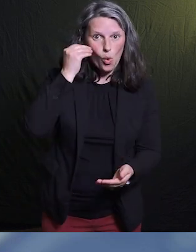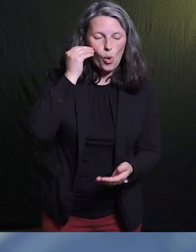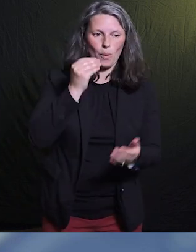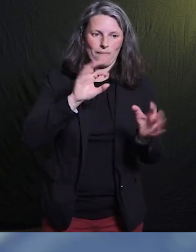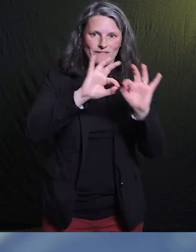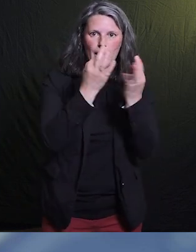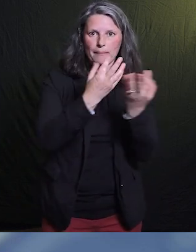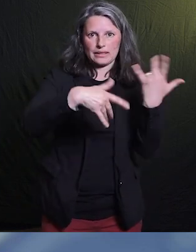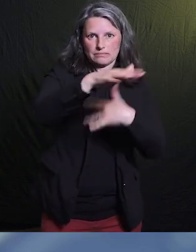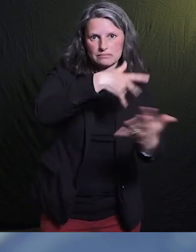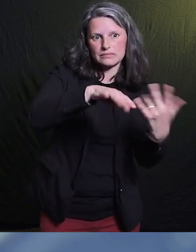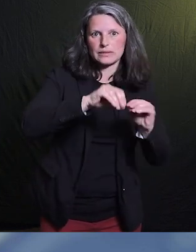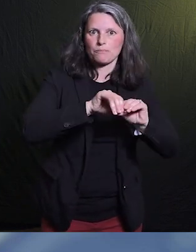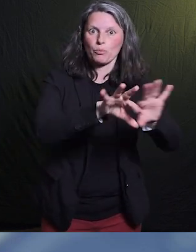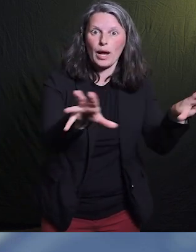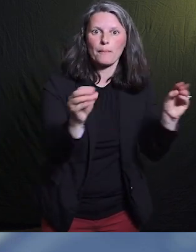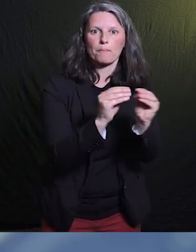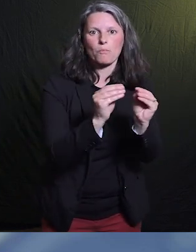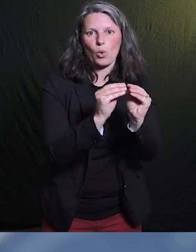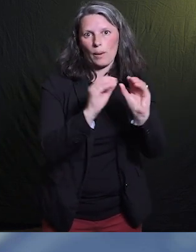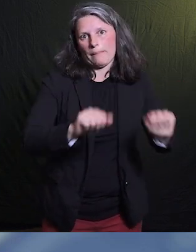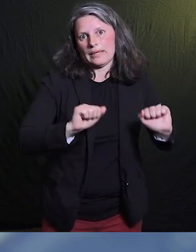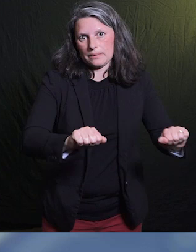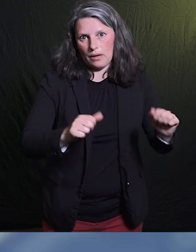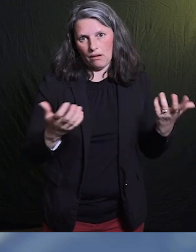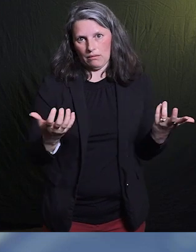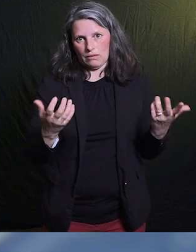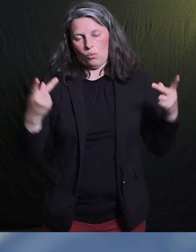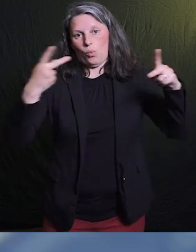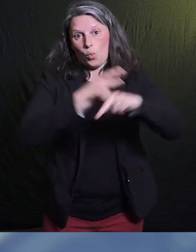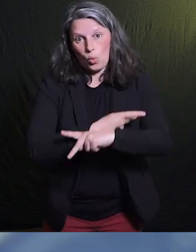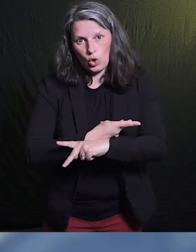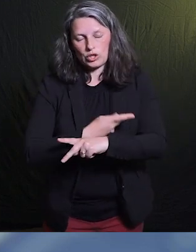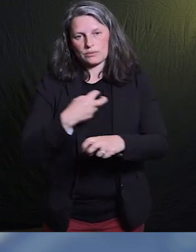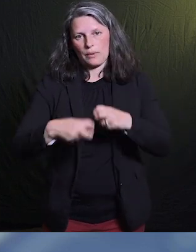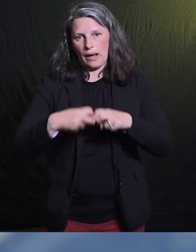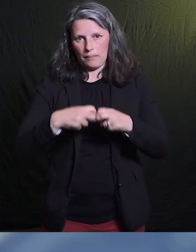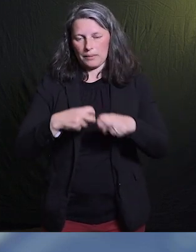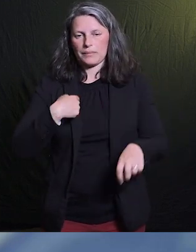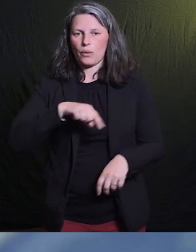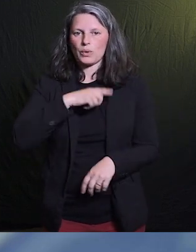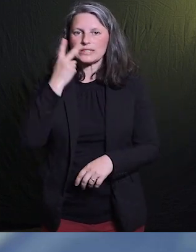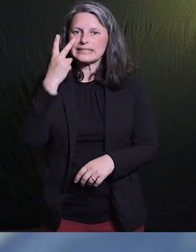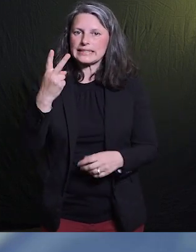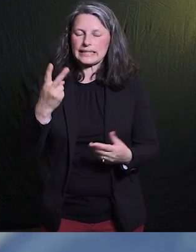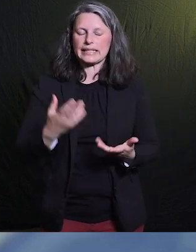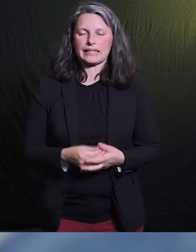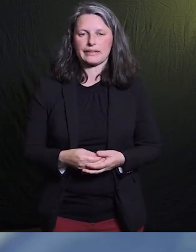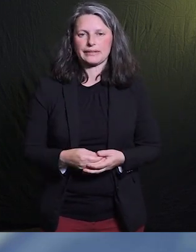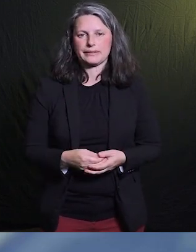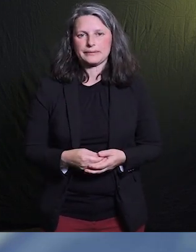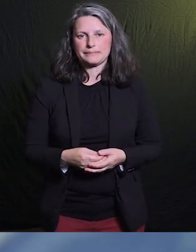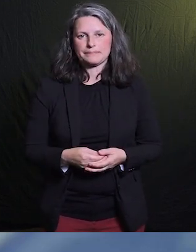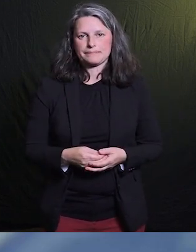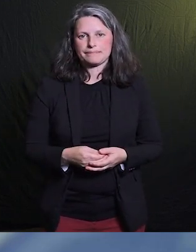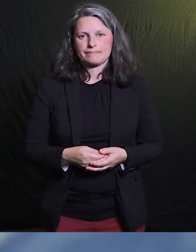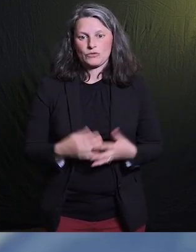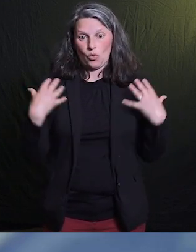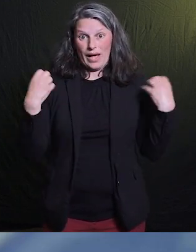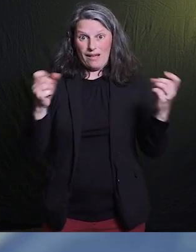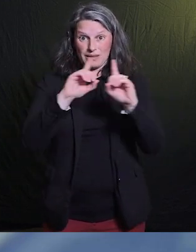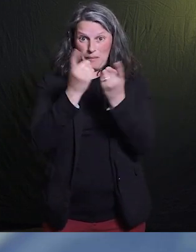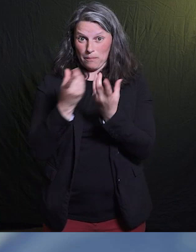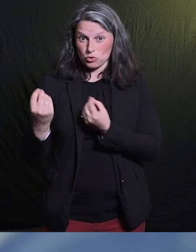and how that's going to perhaps further exacerbate the problems that we're seeing. So at the health department, we're going to